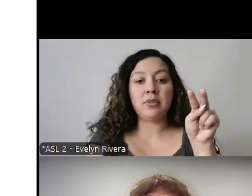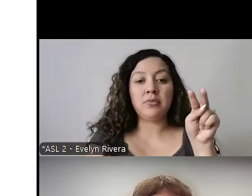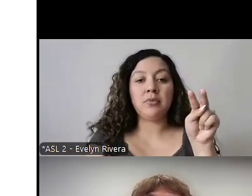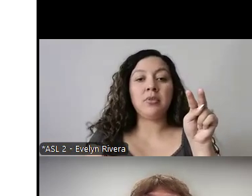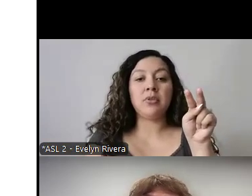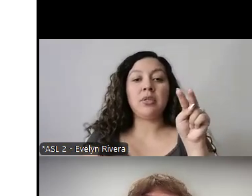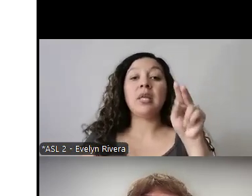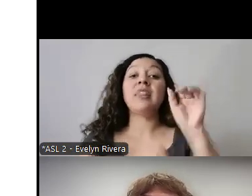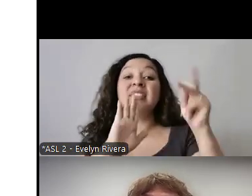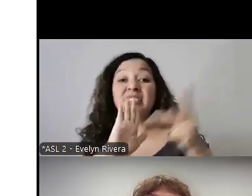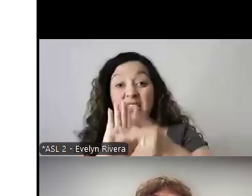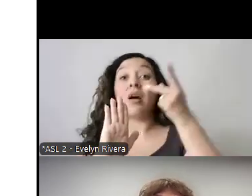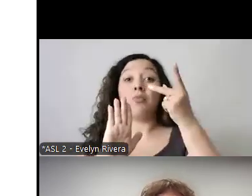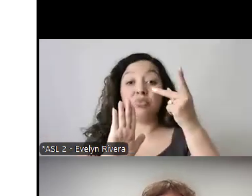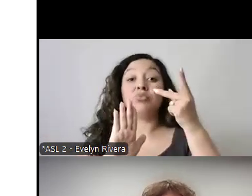time. Next slide.